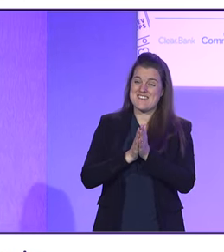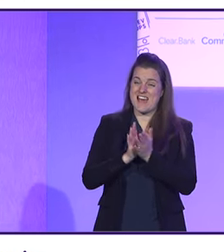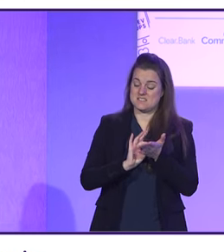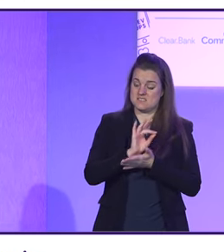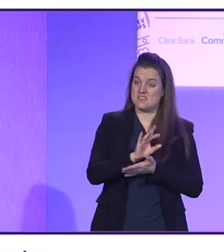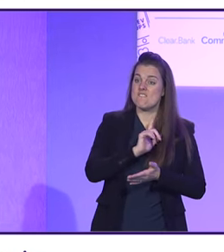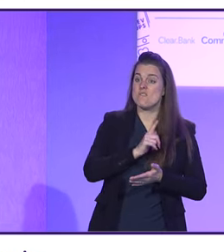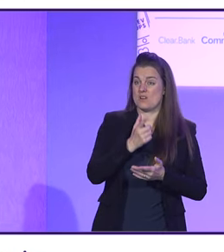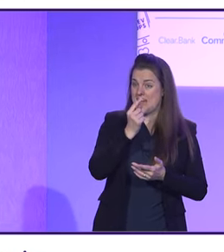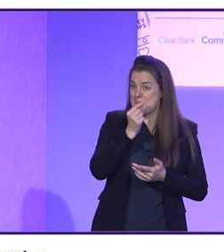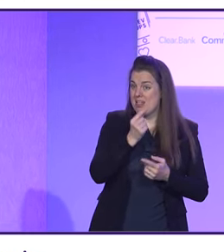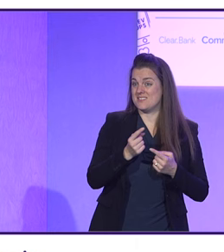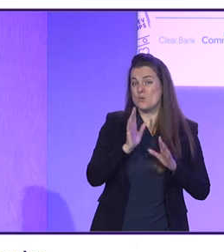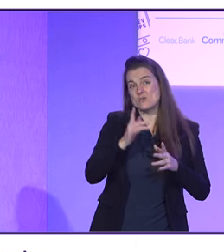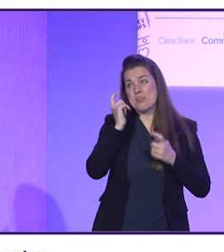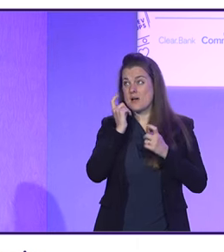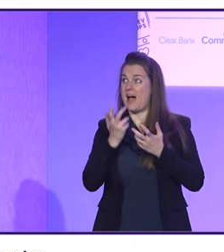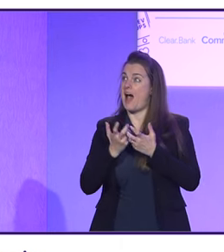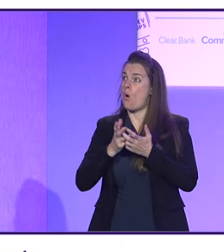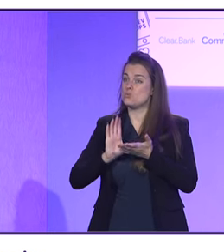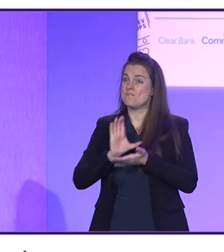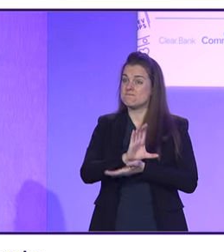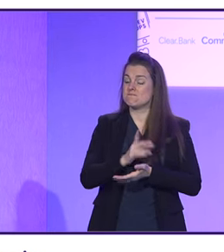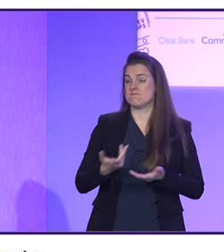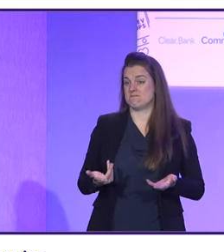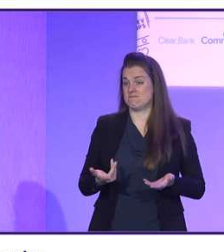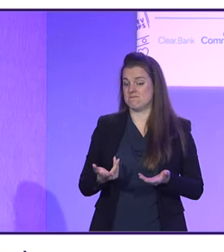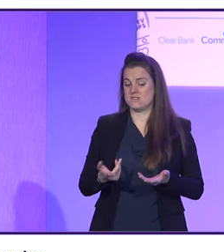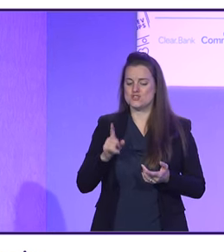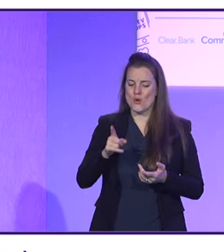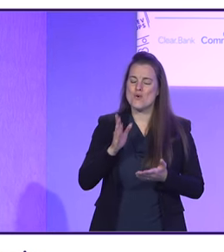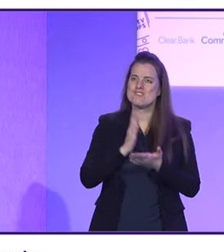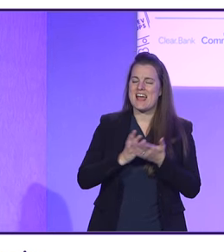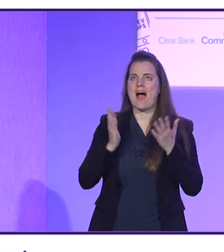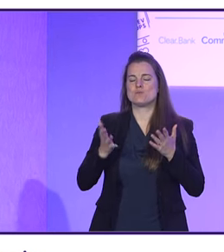how you want to pay for them. The tried and true build versus buy.